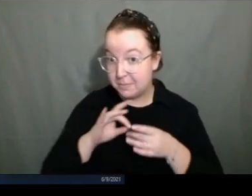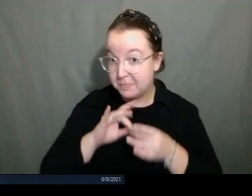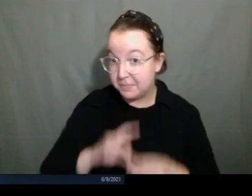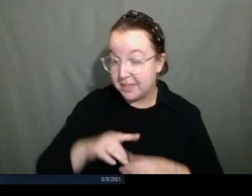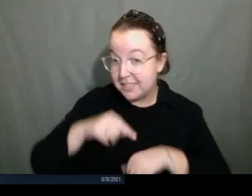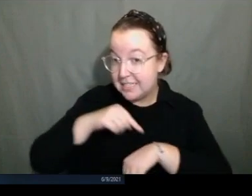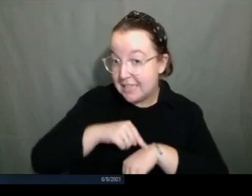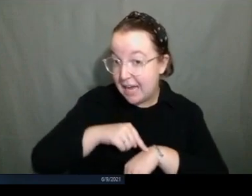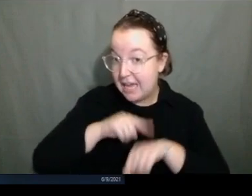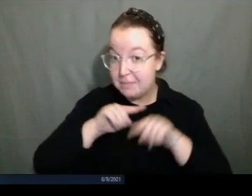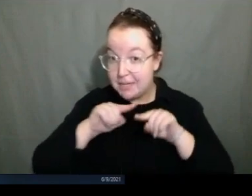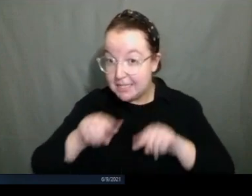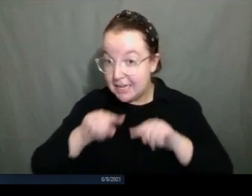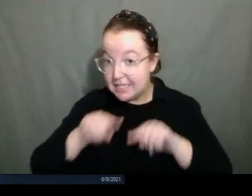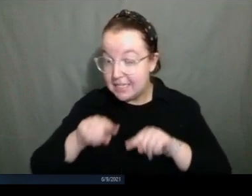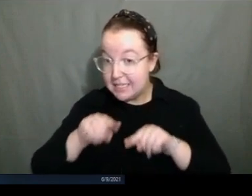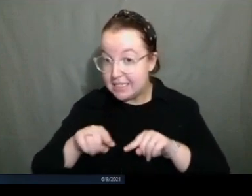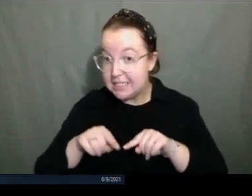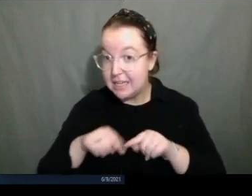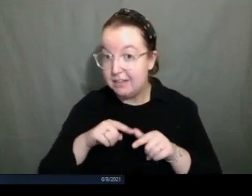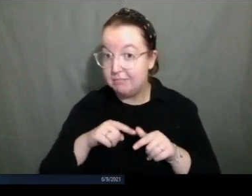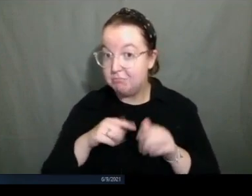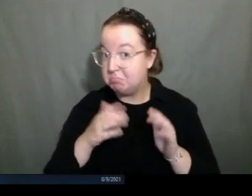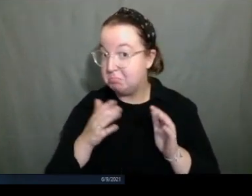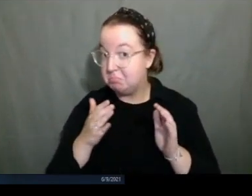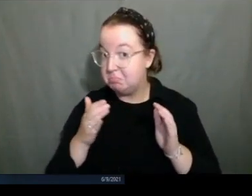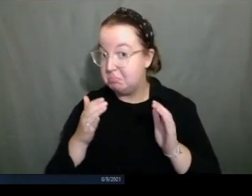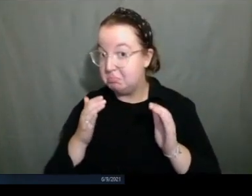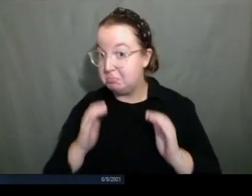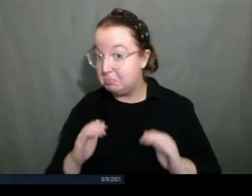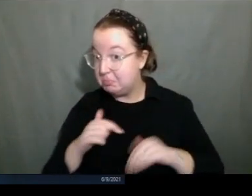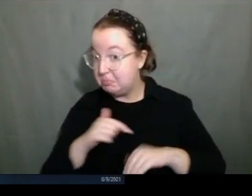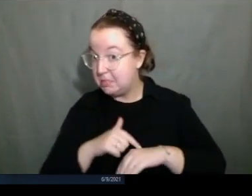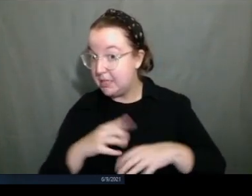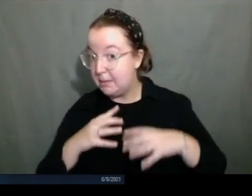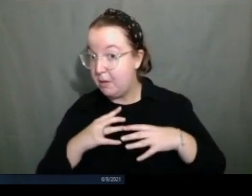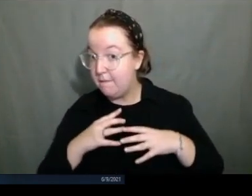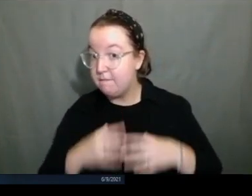time and attendance before we move on to time off requests?